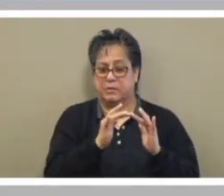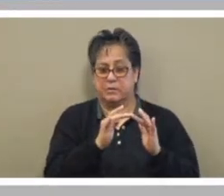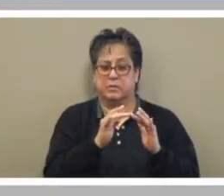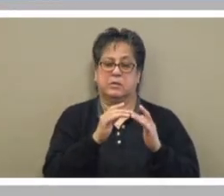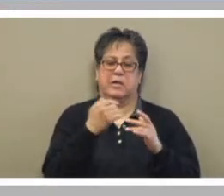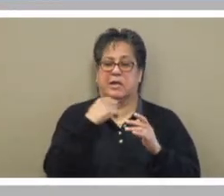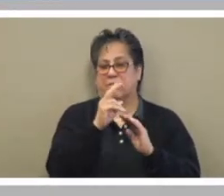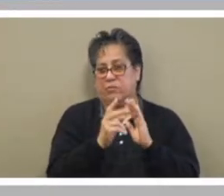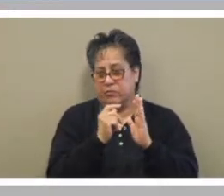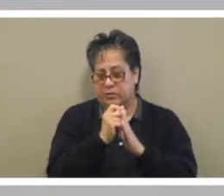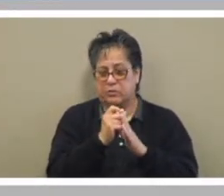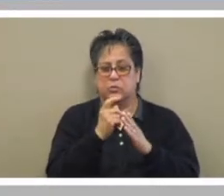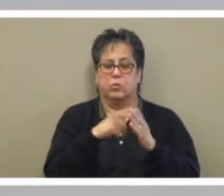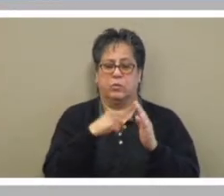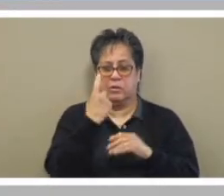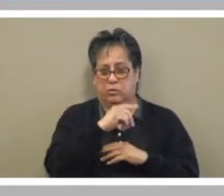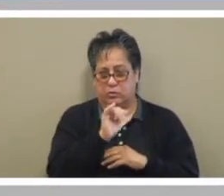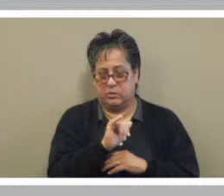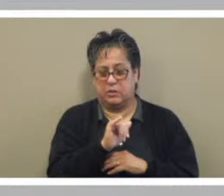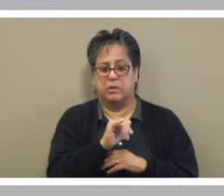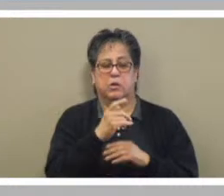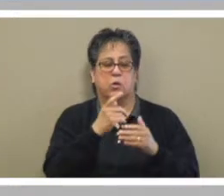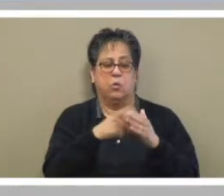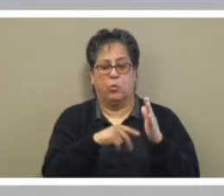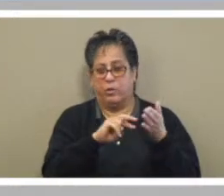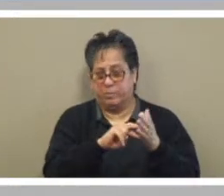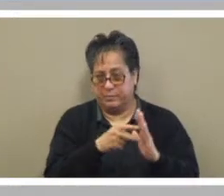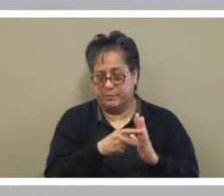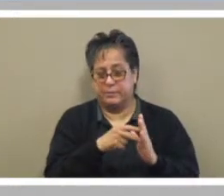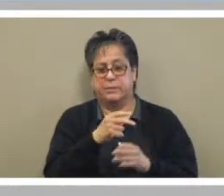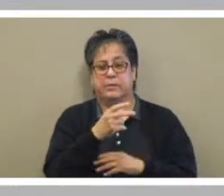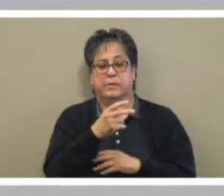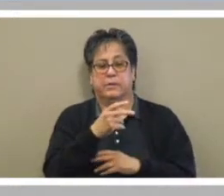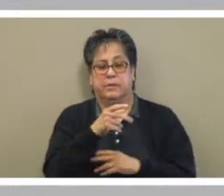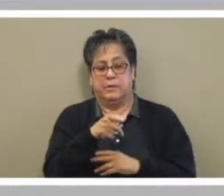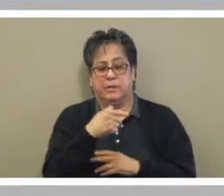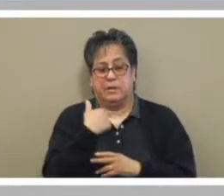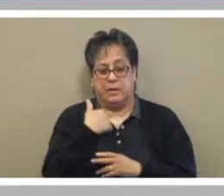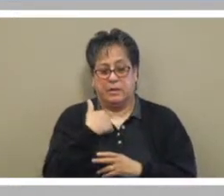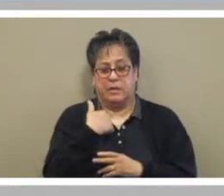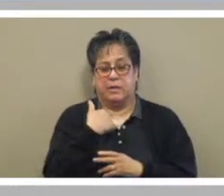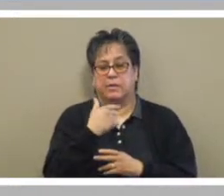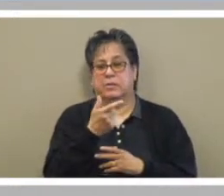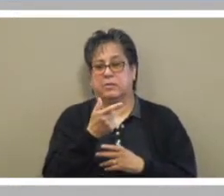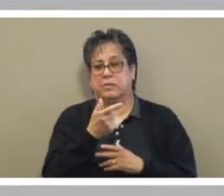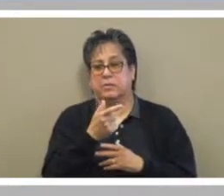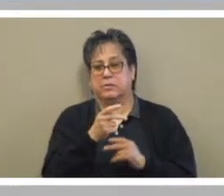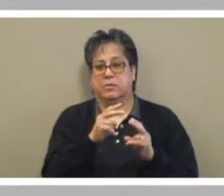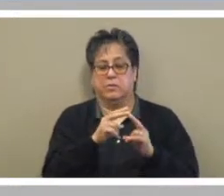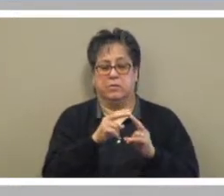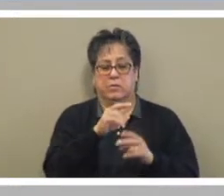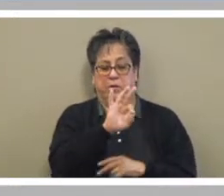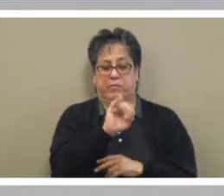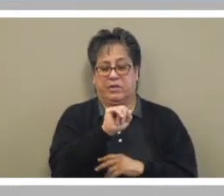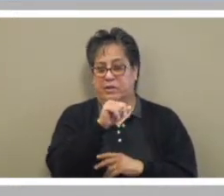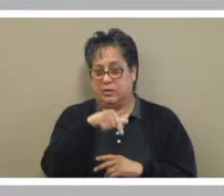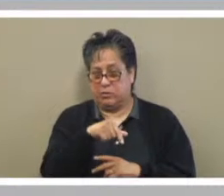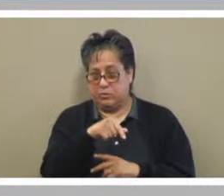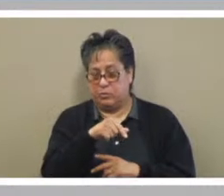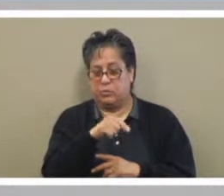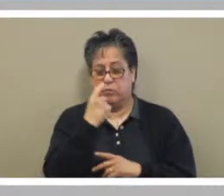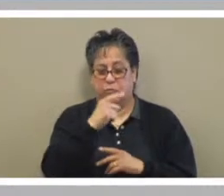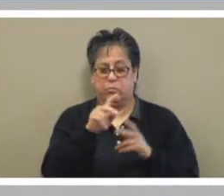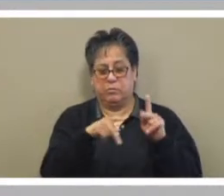what the installation process is gonna look like and just what a smart meter is. We created a very robust FAQs page for